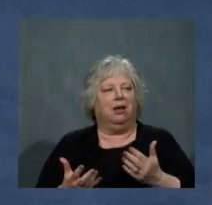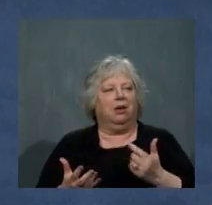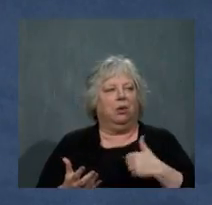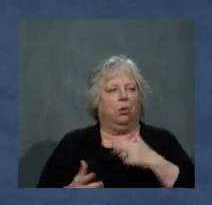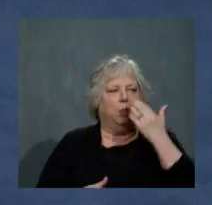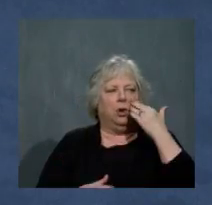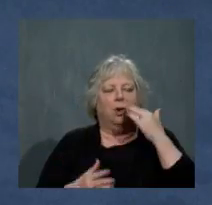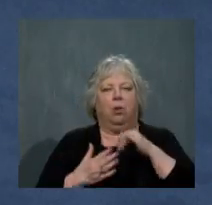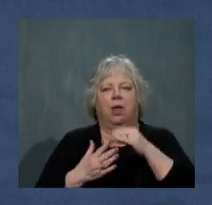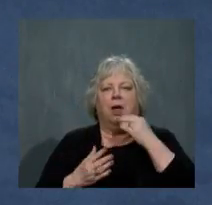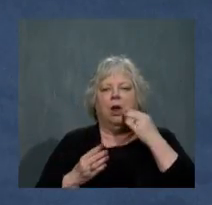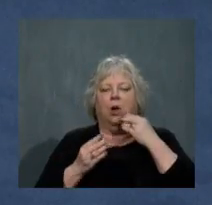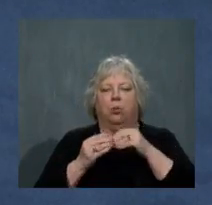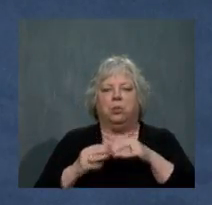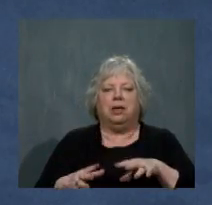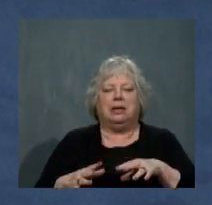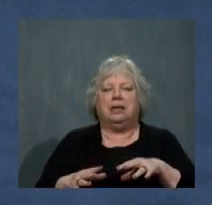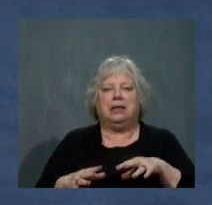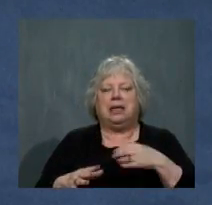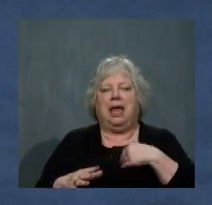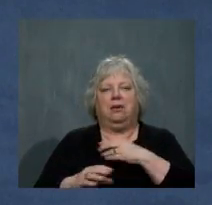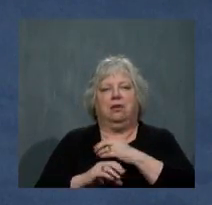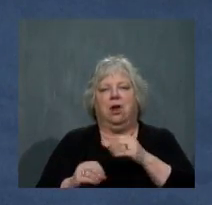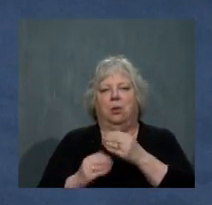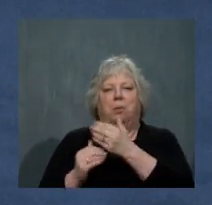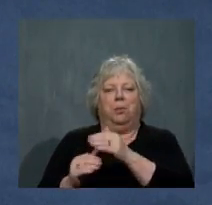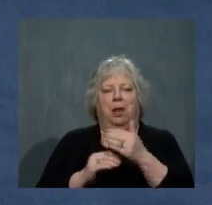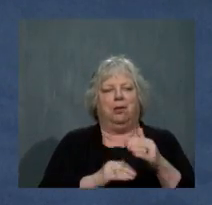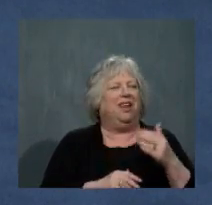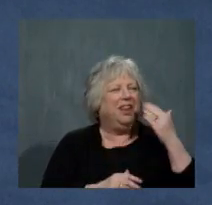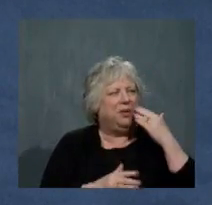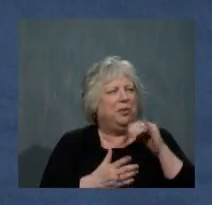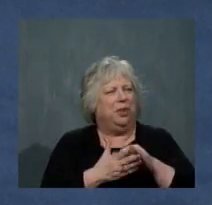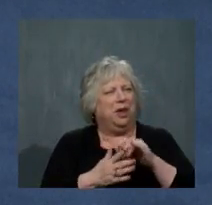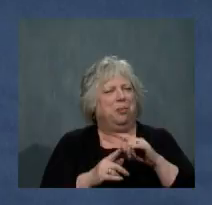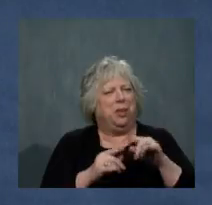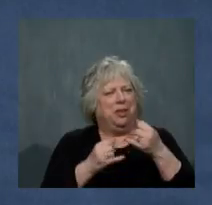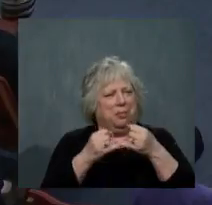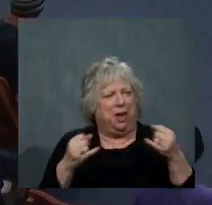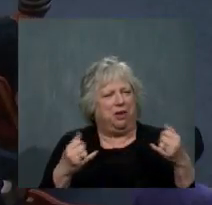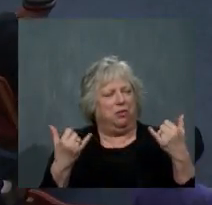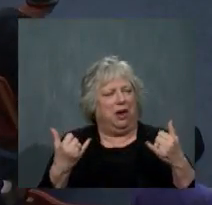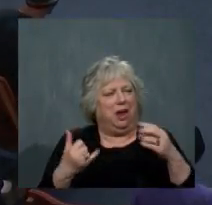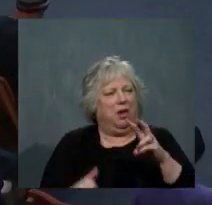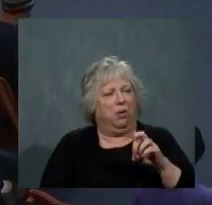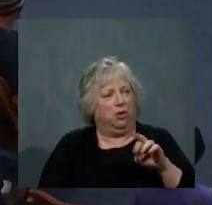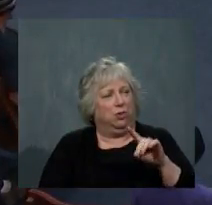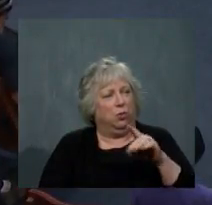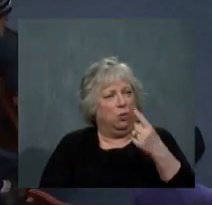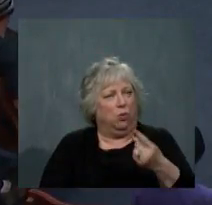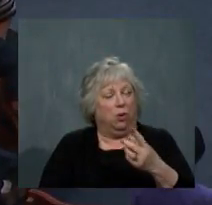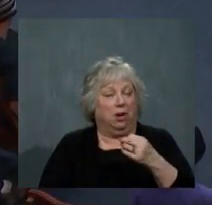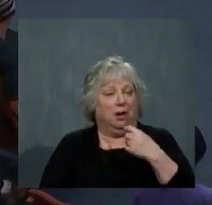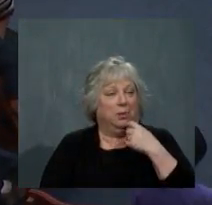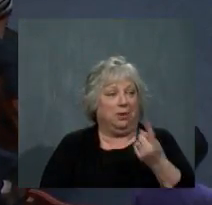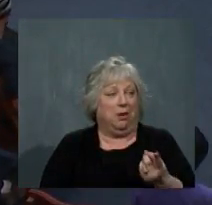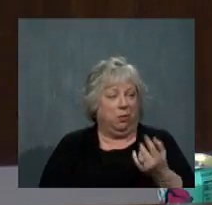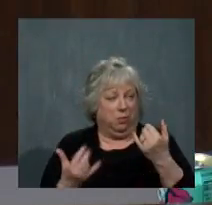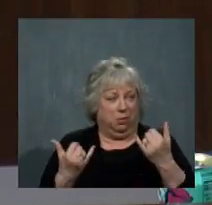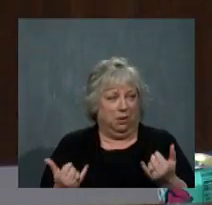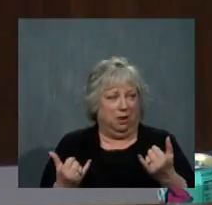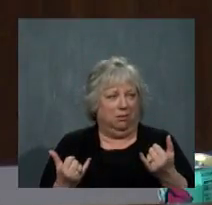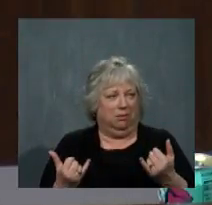that homelessness knows no boundaries. So I know that, but the boundary right now is Ward 1, and I'm going to tell you